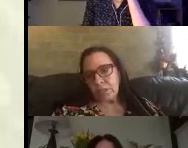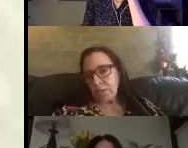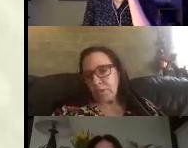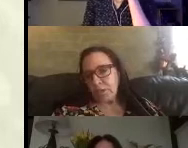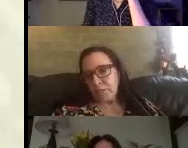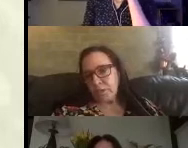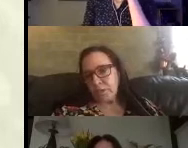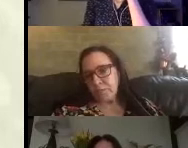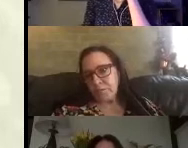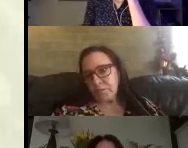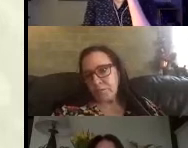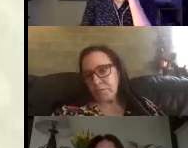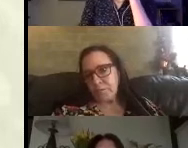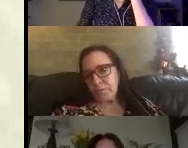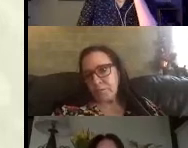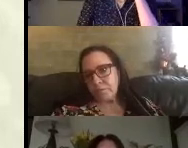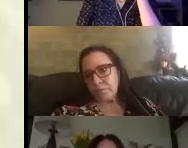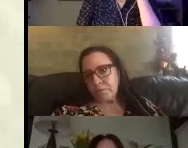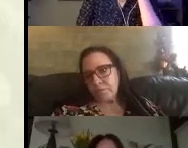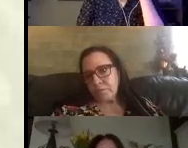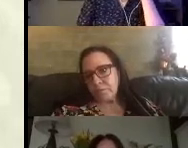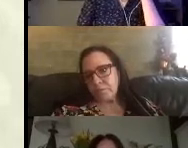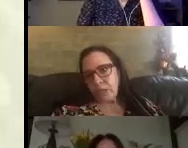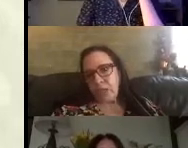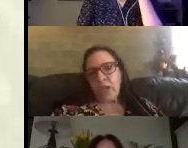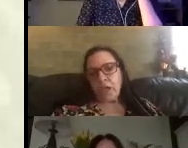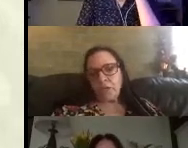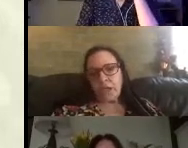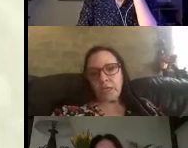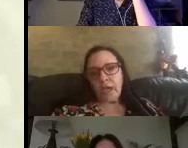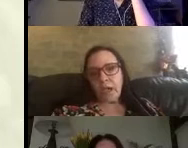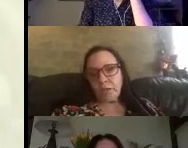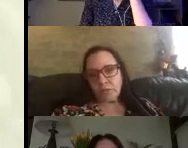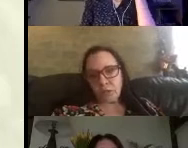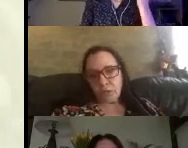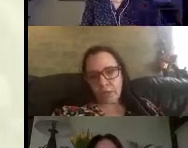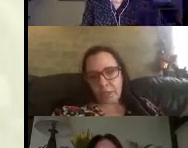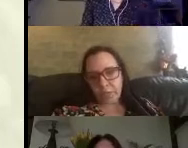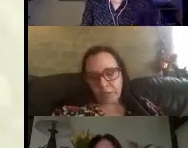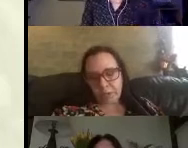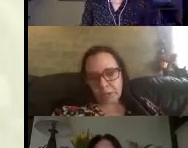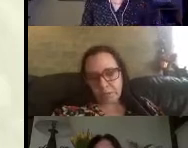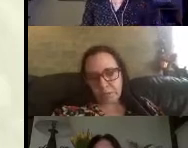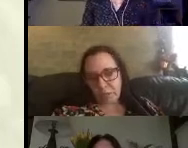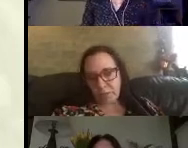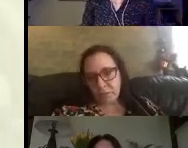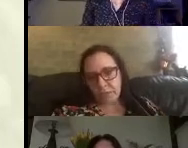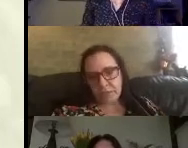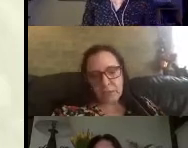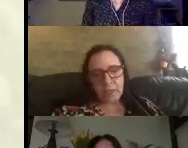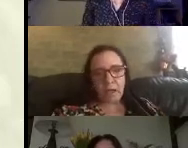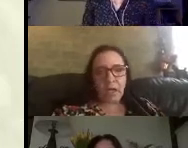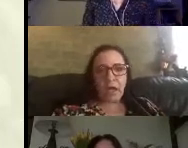Can anybody hear me? We can hear you. Okay, I'm sorry I came into this meeting rather